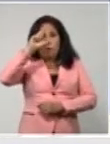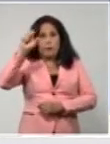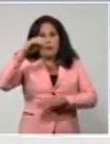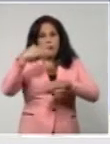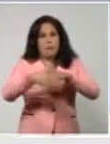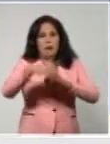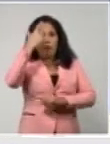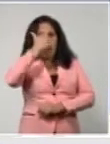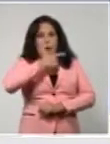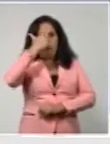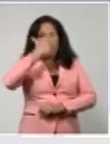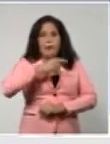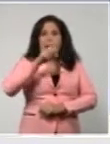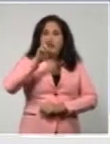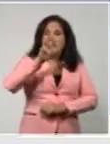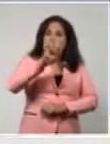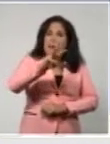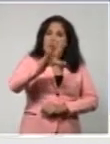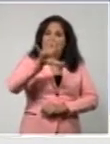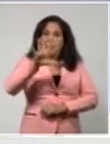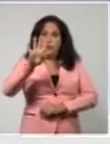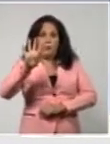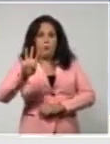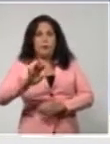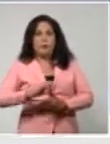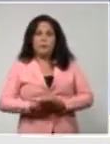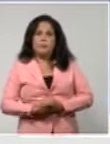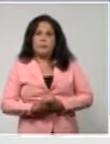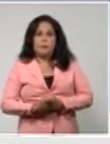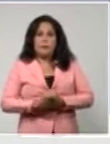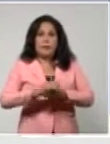354 in the Hermanos Amaheires Hospital Laboratory,